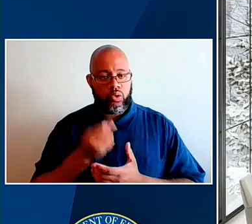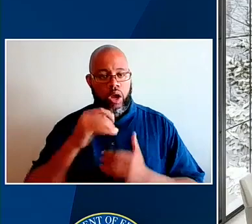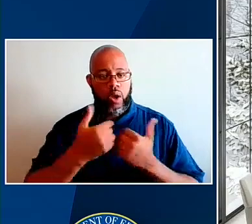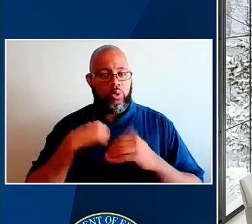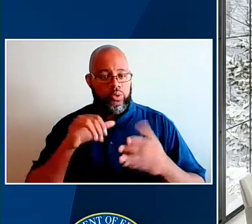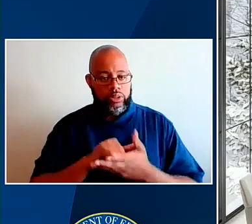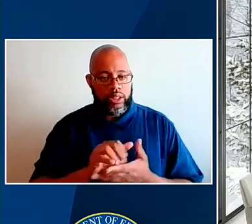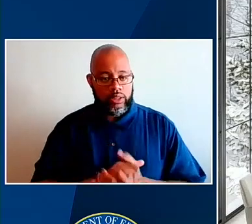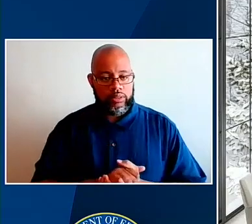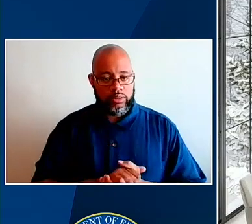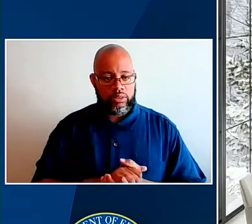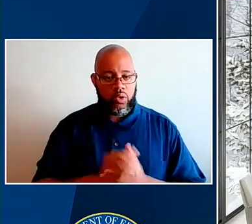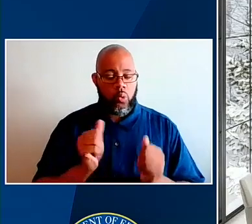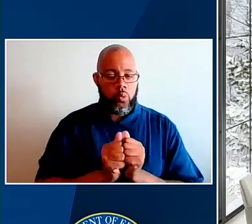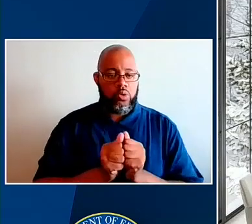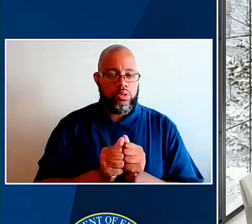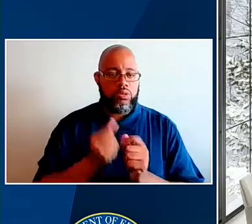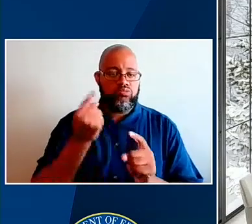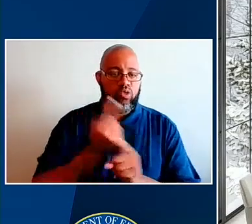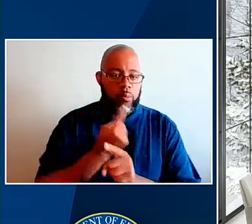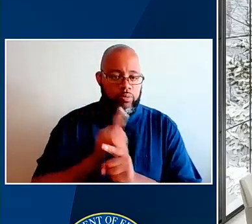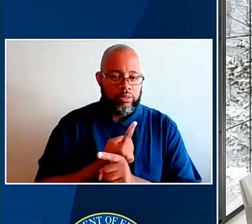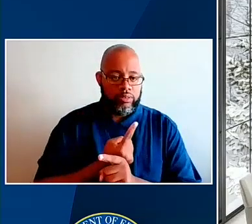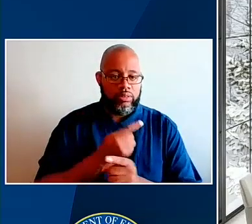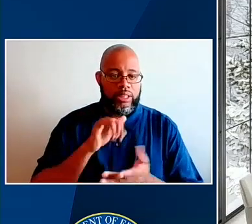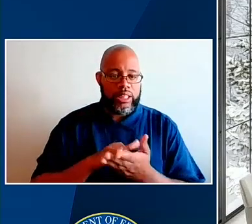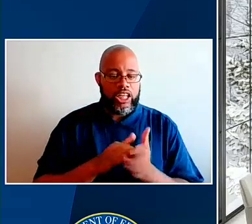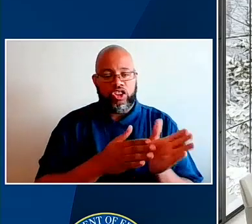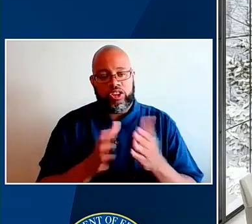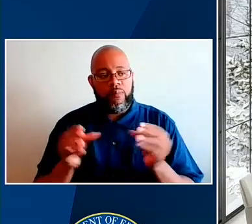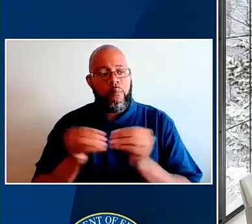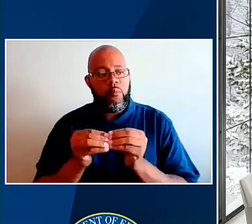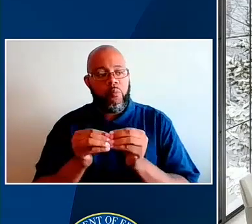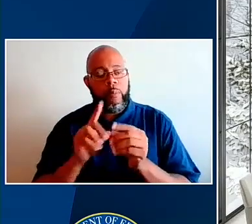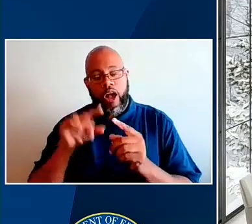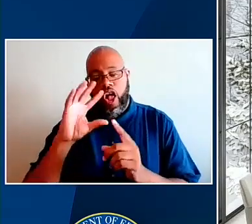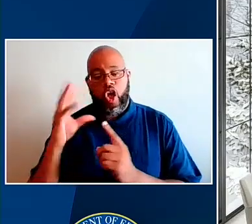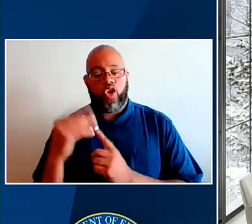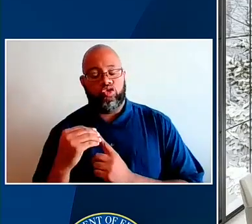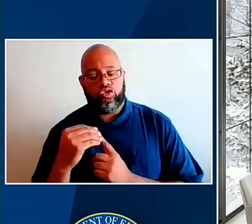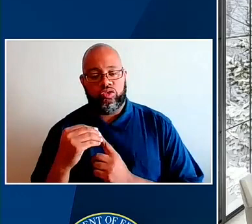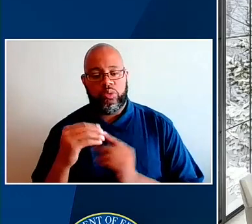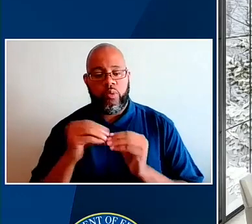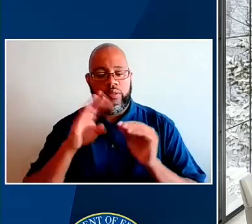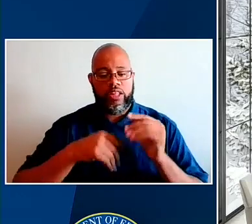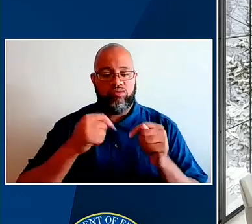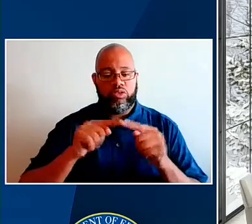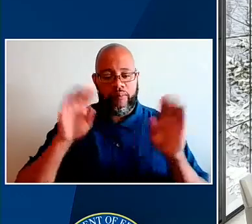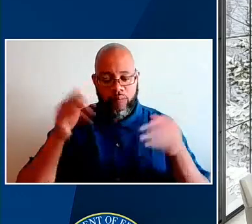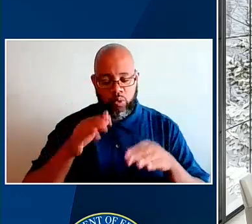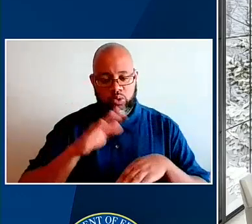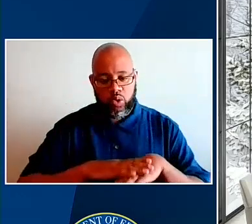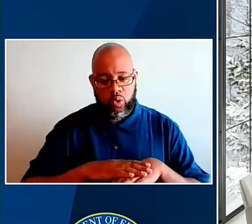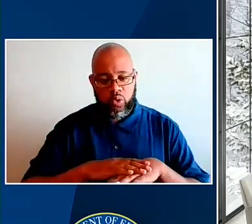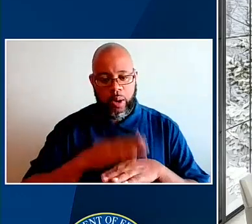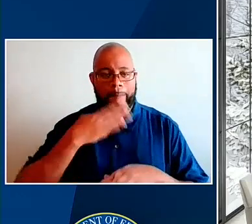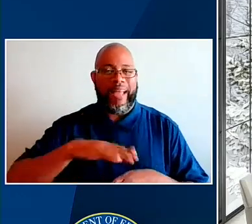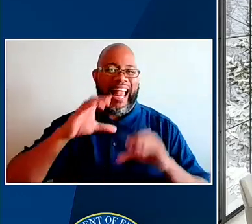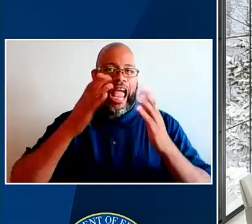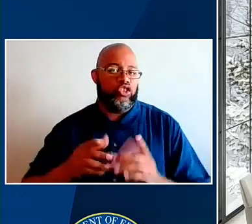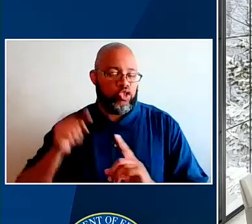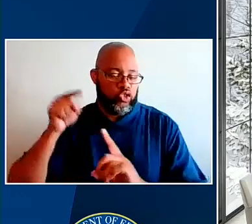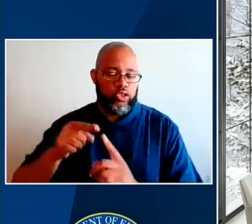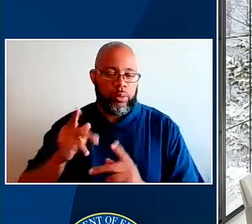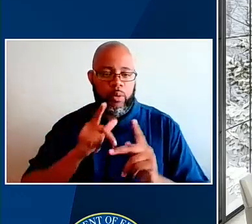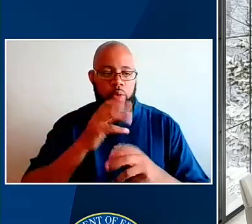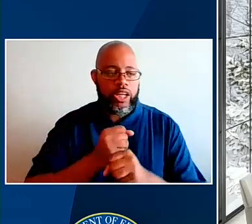that with an appropriateness that shifts more about the culture rather than trying to focus on bad actors, right? Or the people who